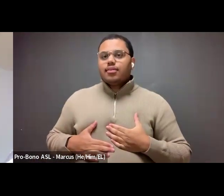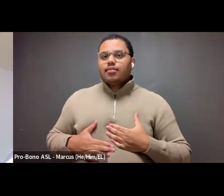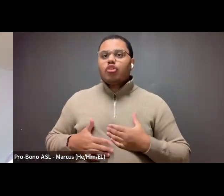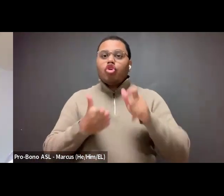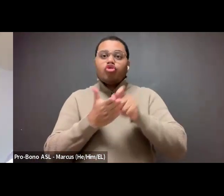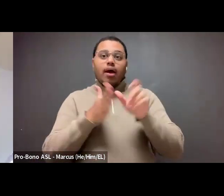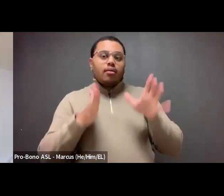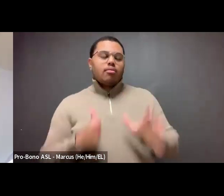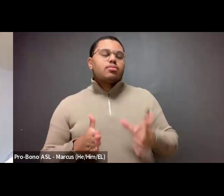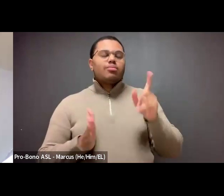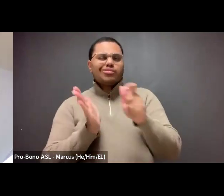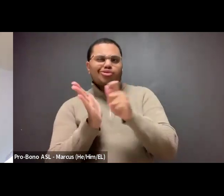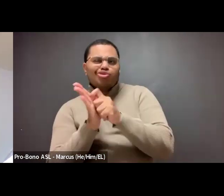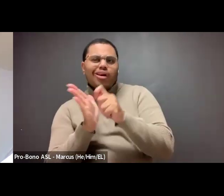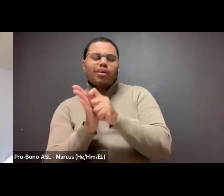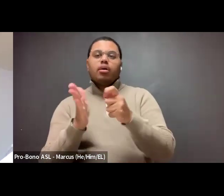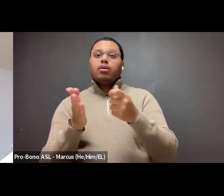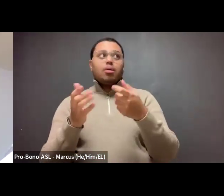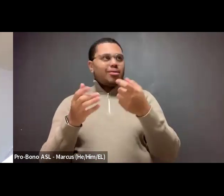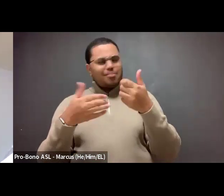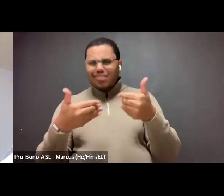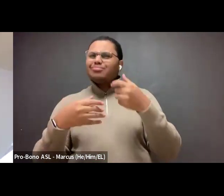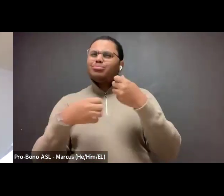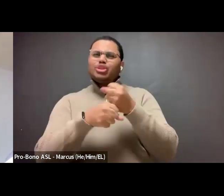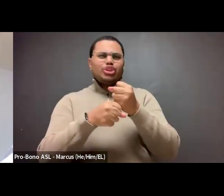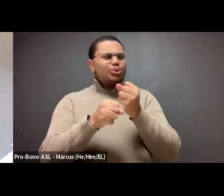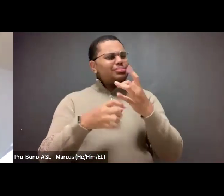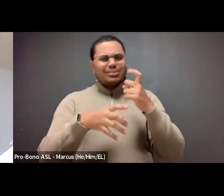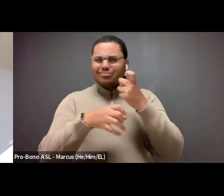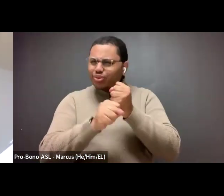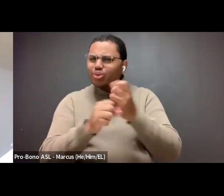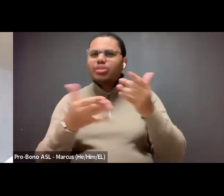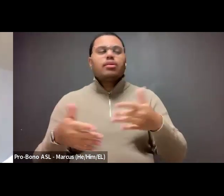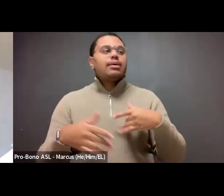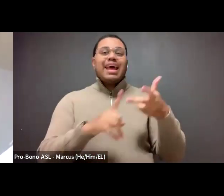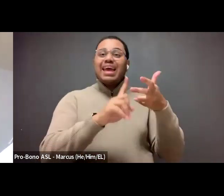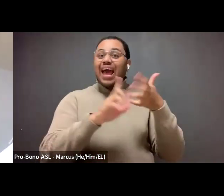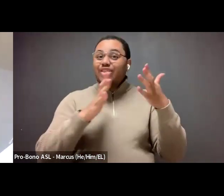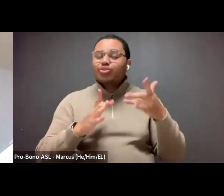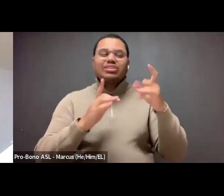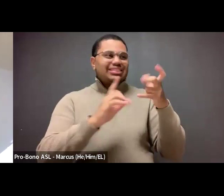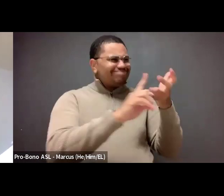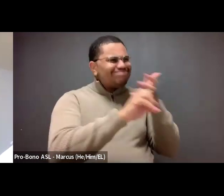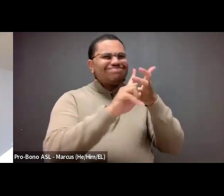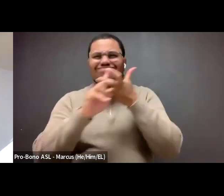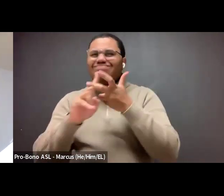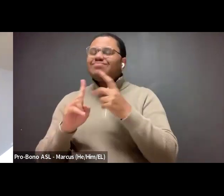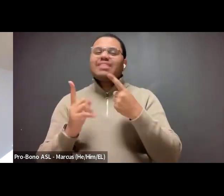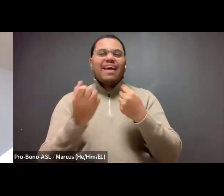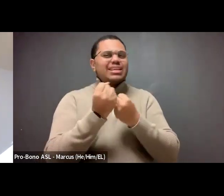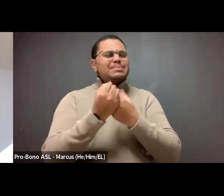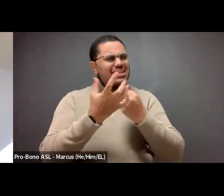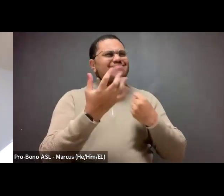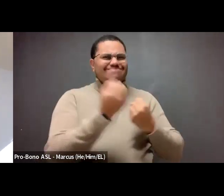Writers must write it, producers must produce it, directors must cast it, and intimacy directors must advocate for it, for Black passion